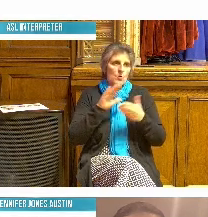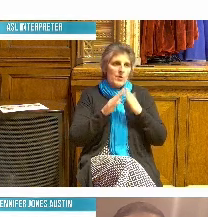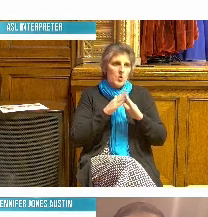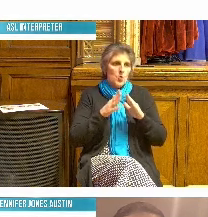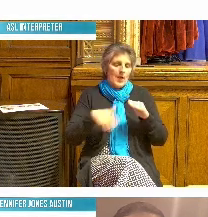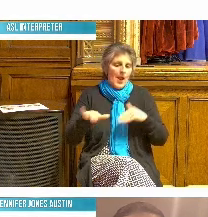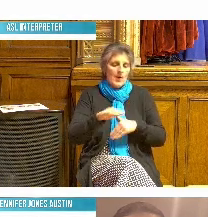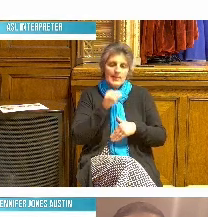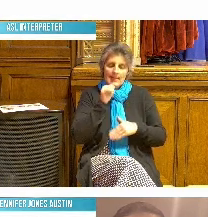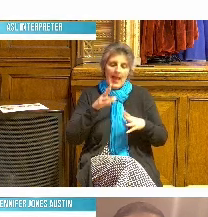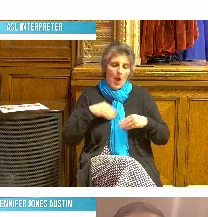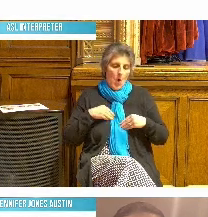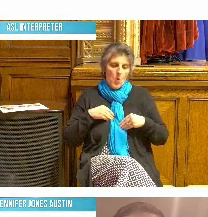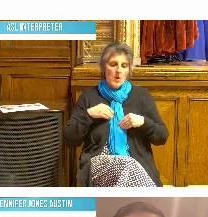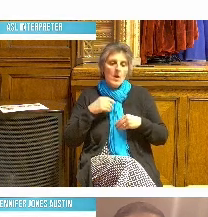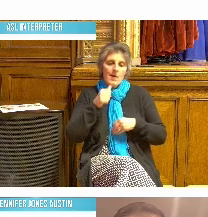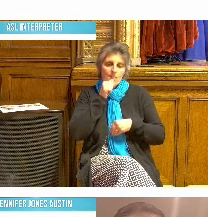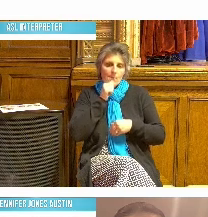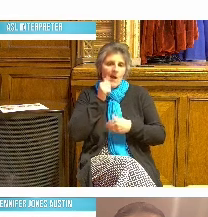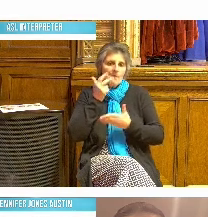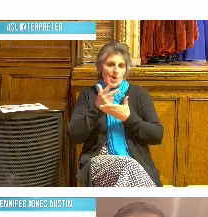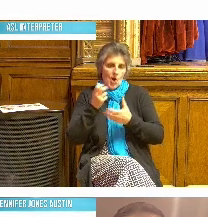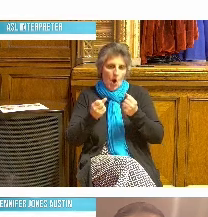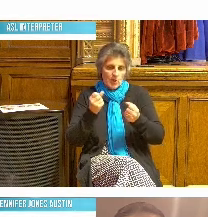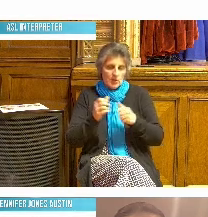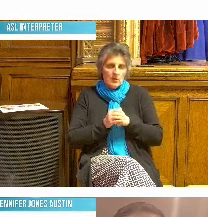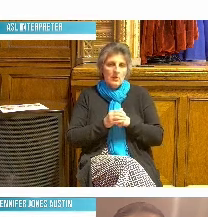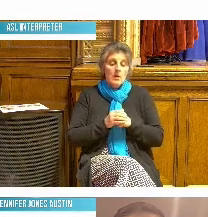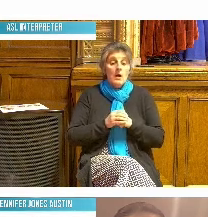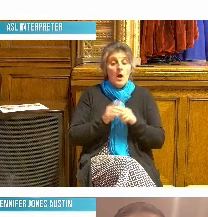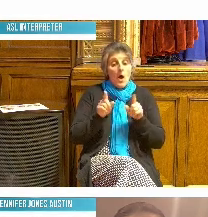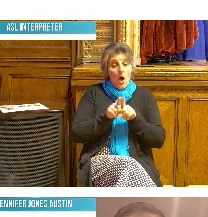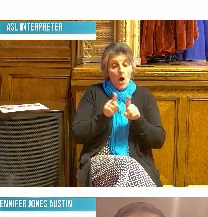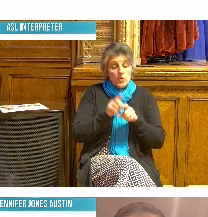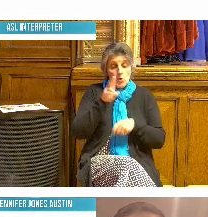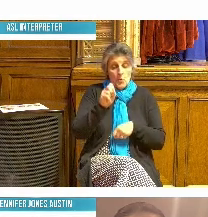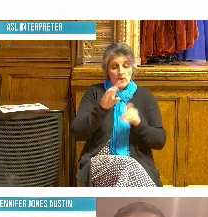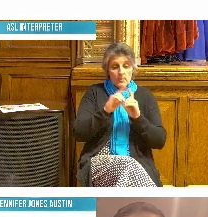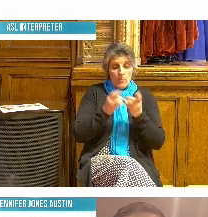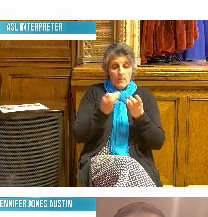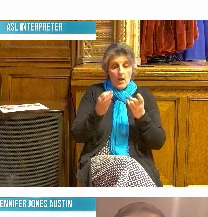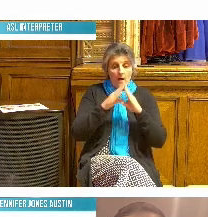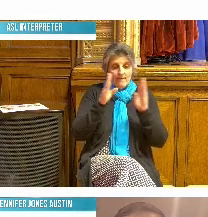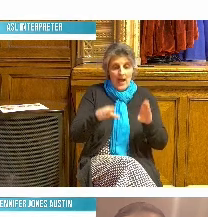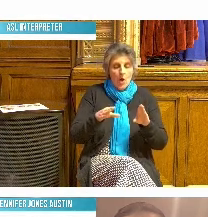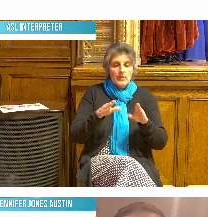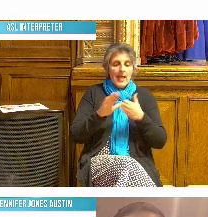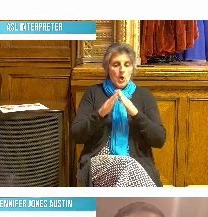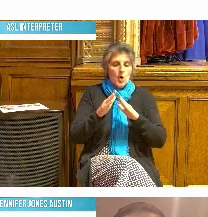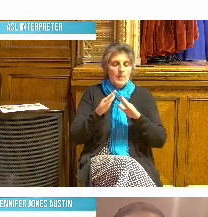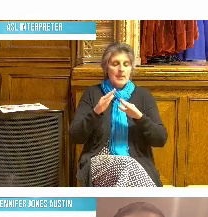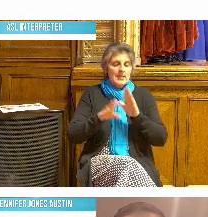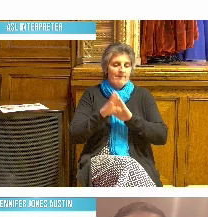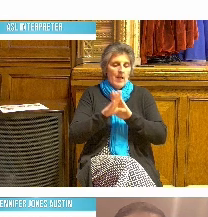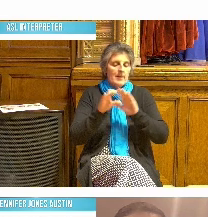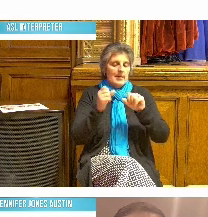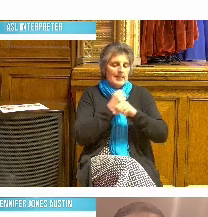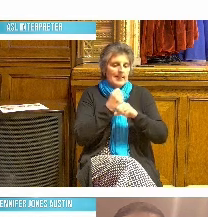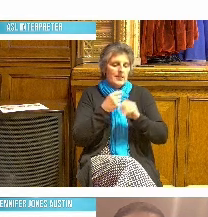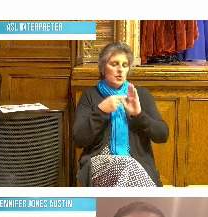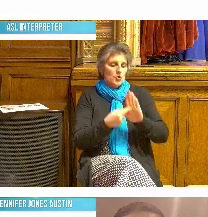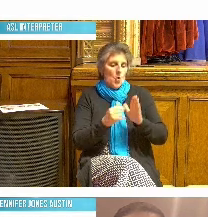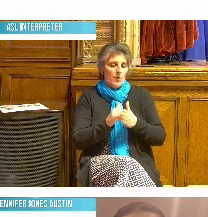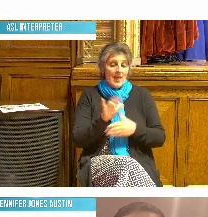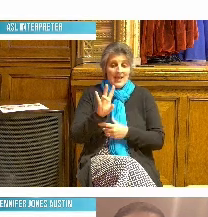residents did not own private automobiles. Furthermore, U.S. Department of Housing and Urban Development statistics revealed that